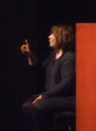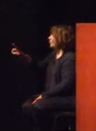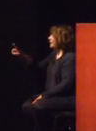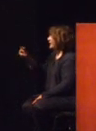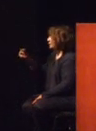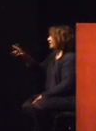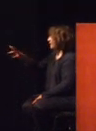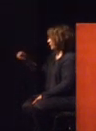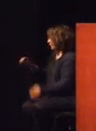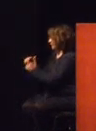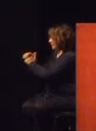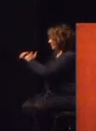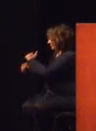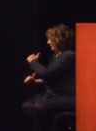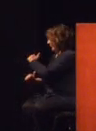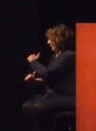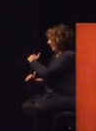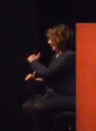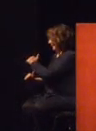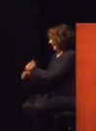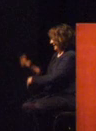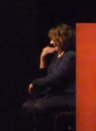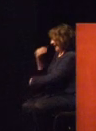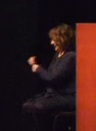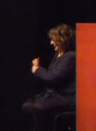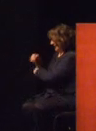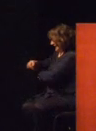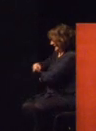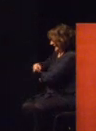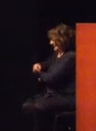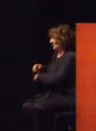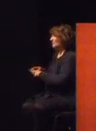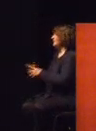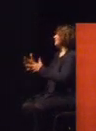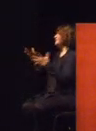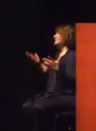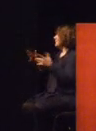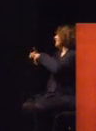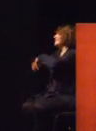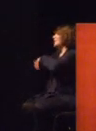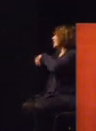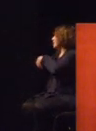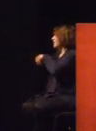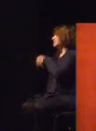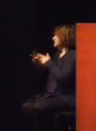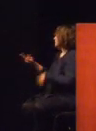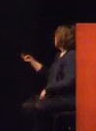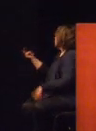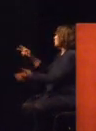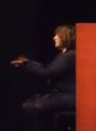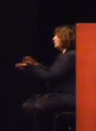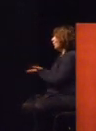we were at the same point in time last year. But there's so many variables in that, including our dual enrollment